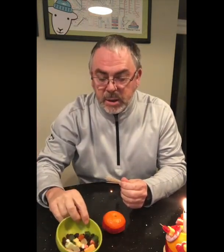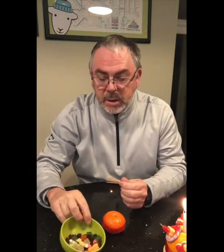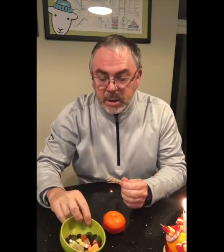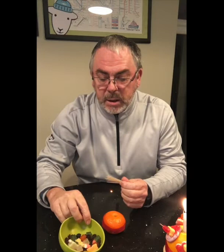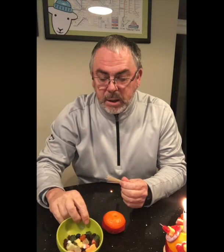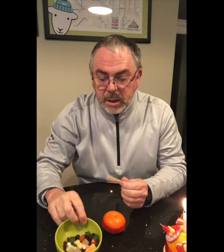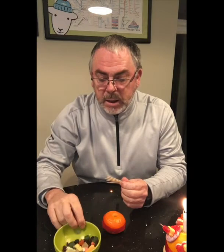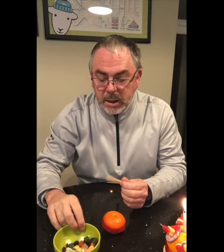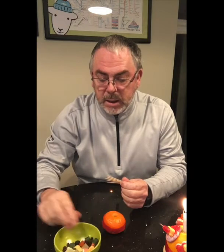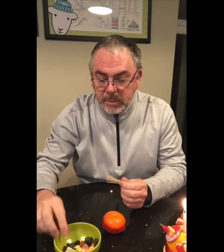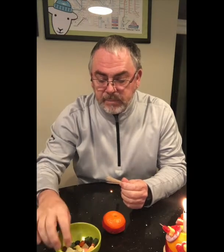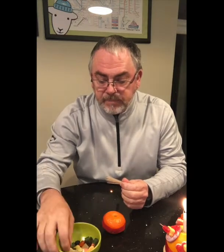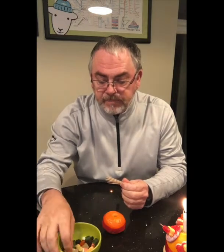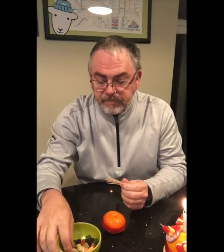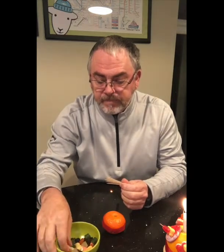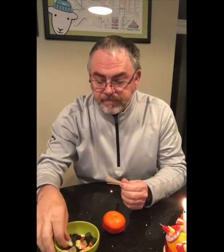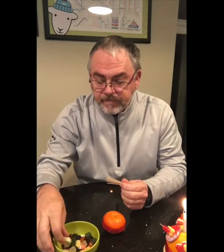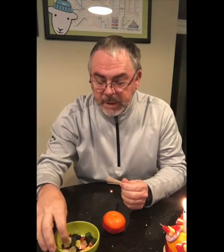some